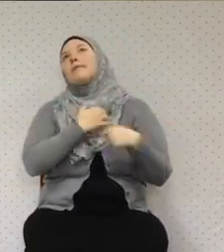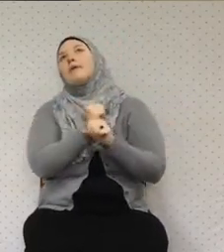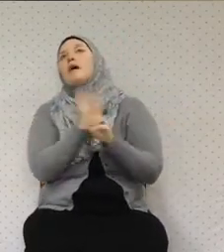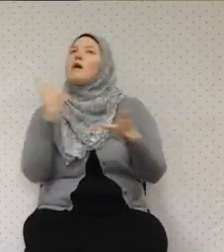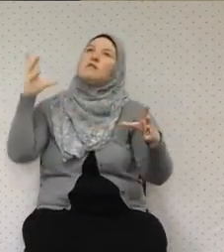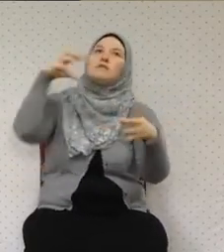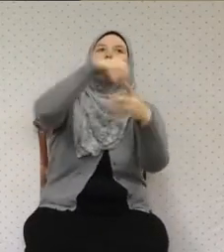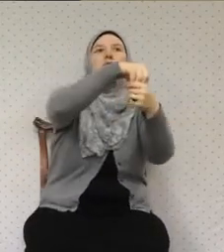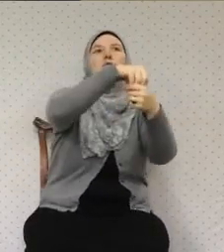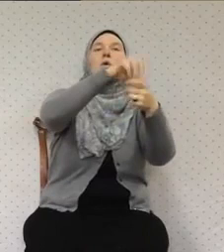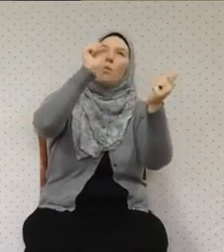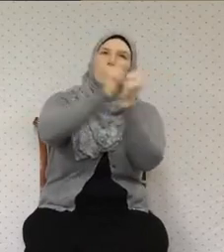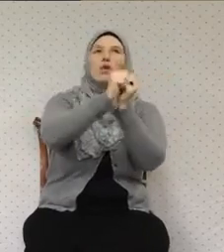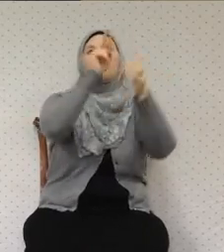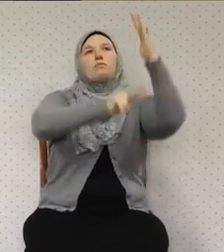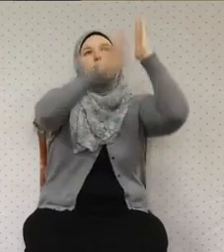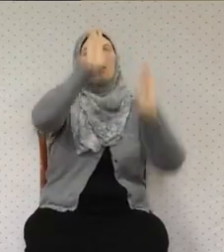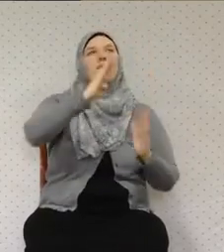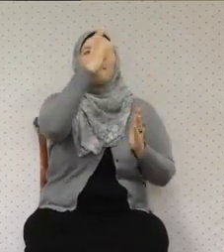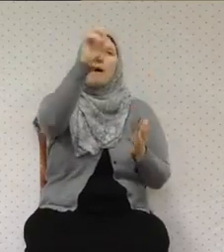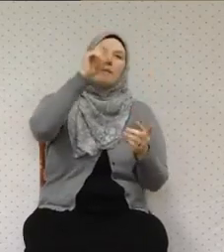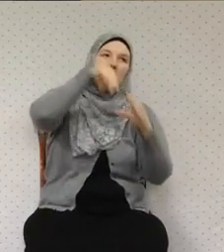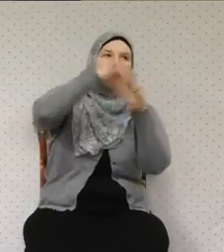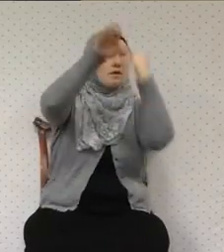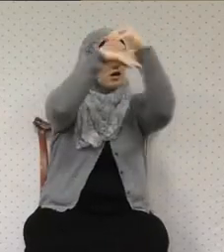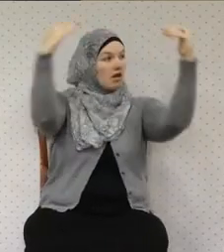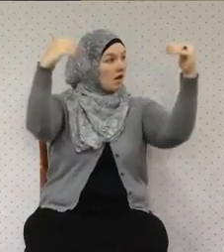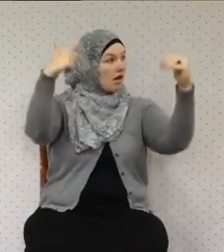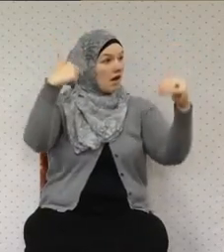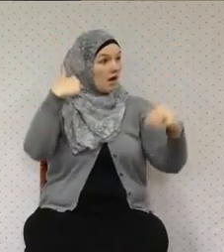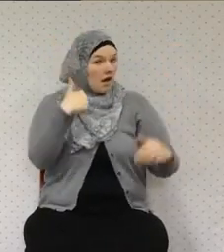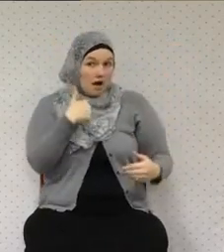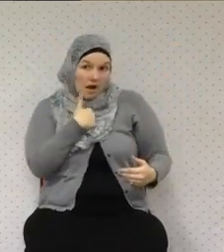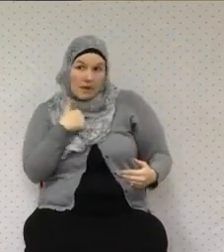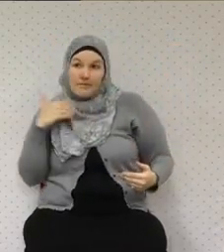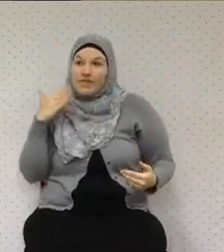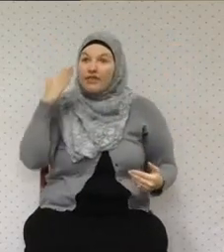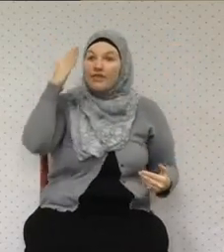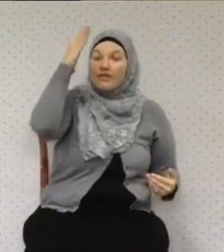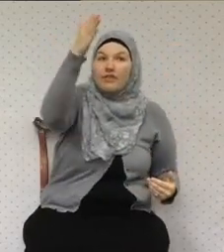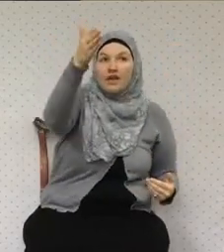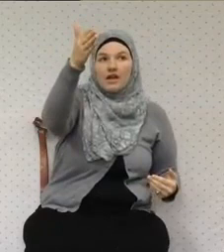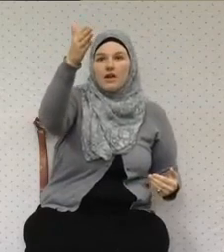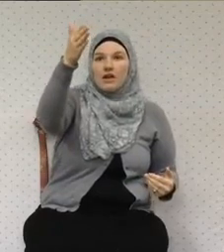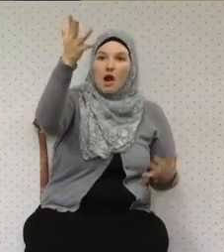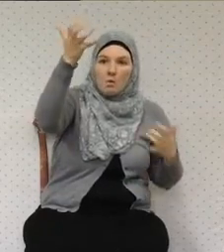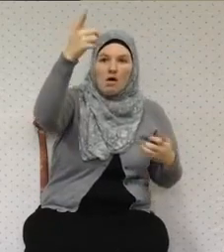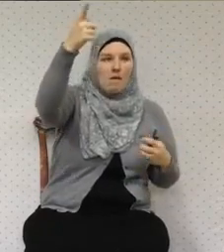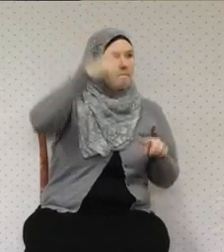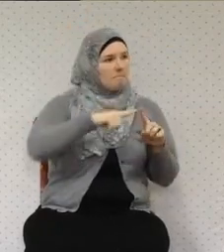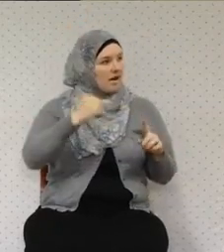us among the companions of the Prophet in paradise, are we his companions and followers here? That's a